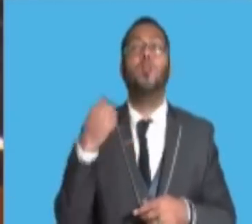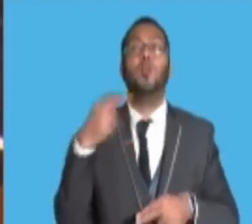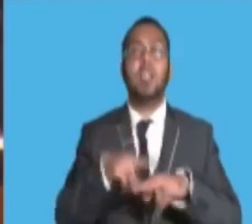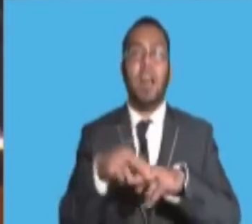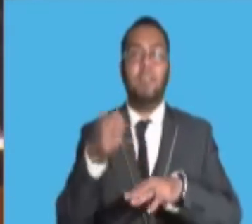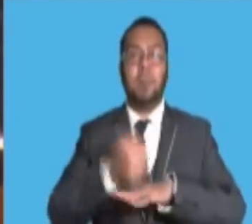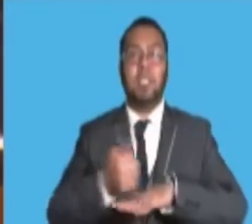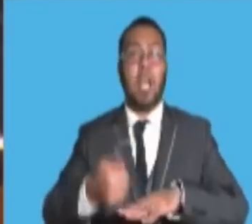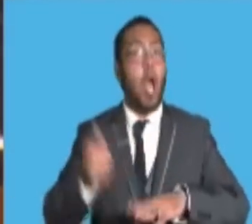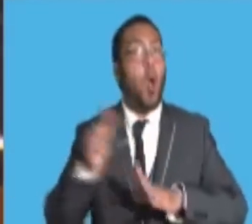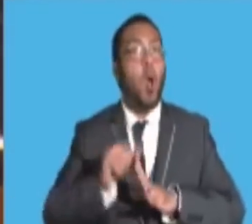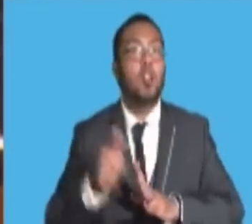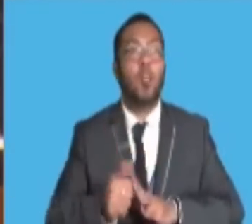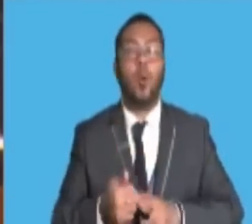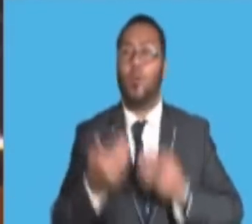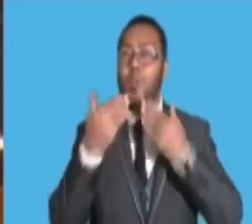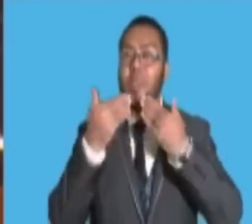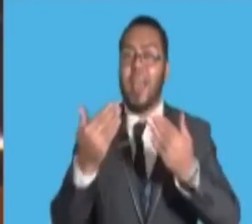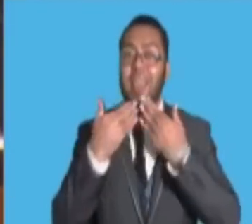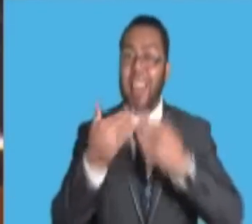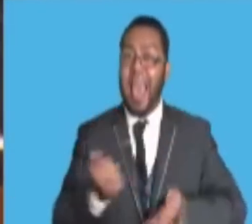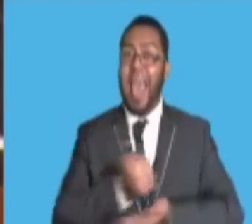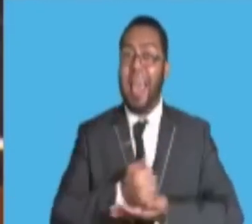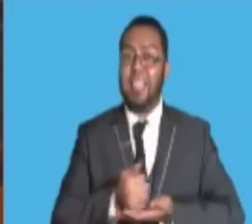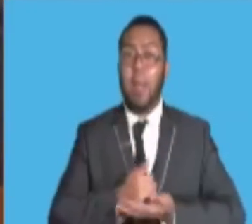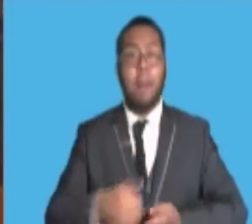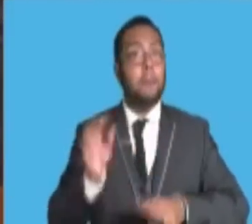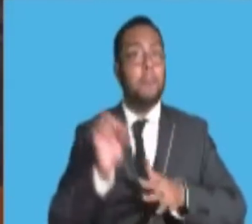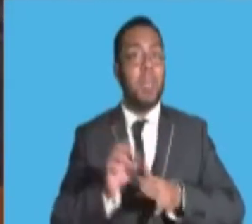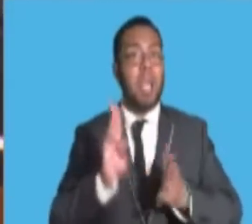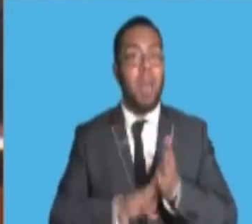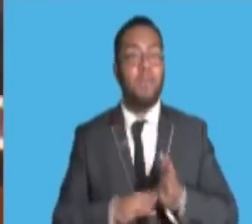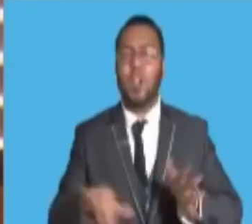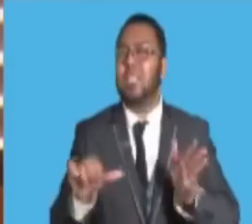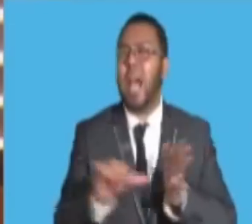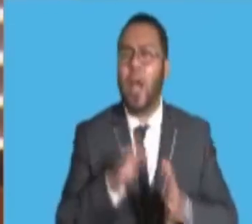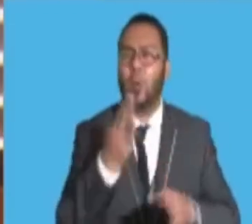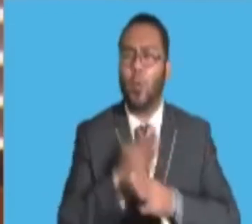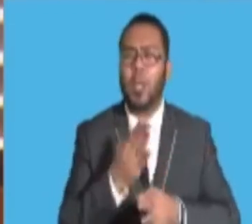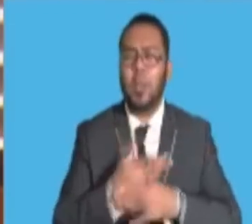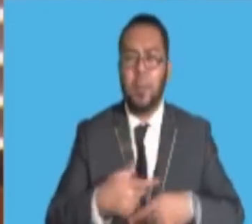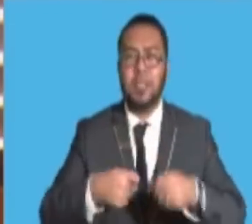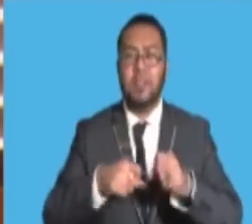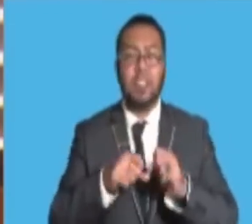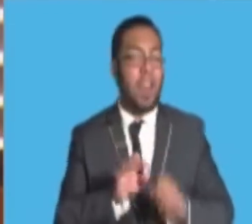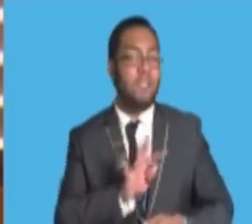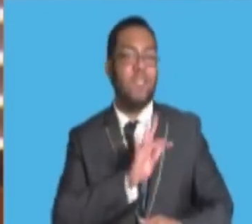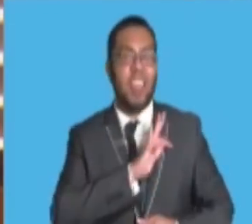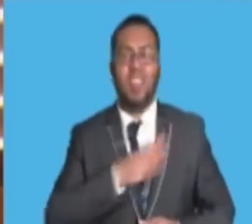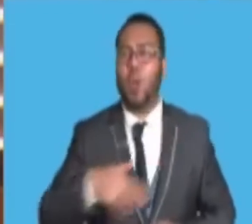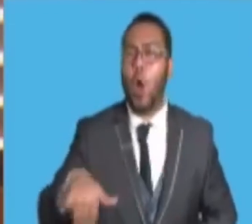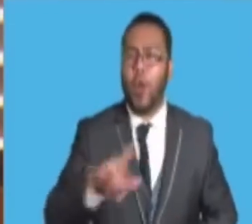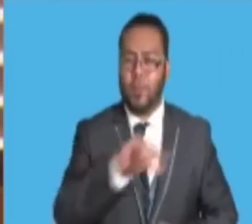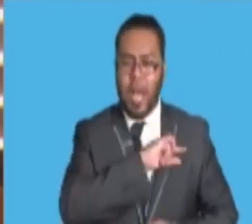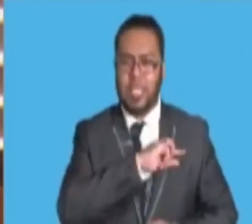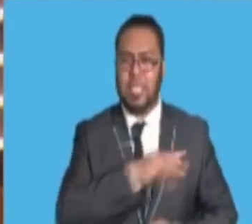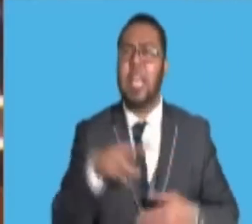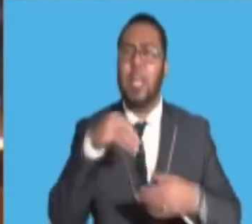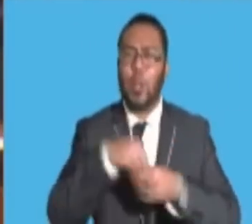I also congratulate and thank the Acting Prime Minister for his hard work, perseverance, and faith in all of us, including